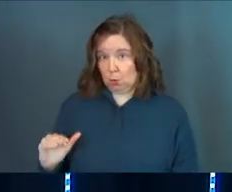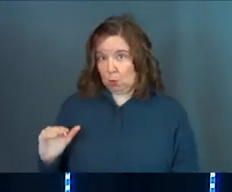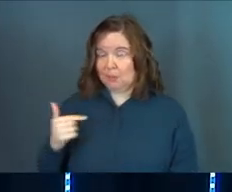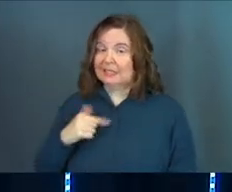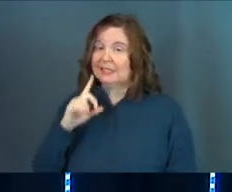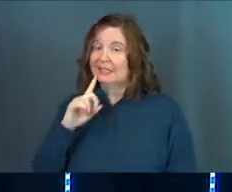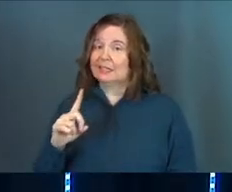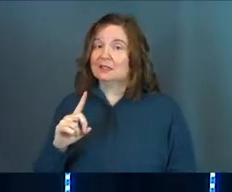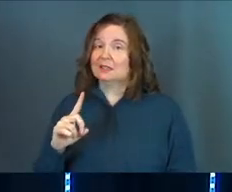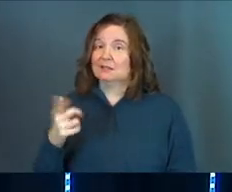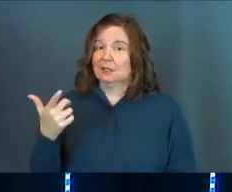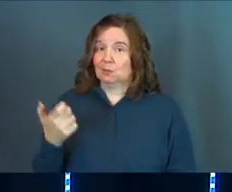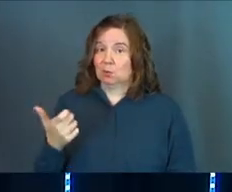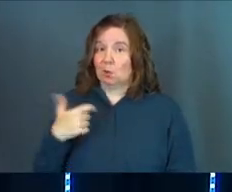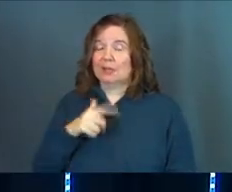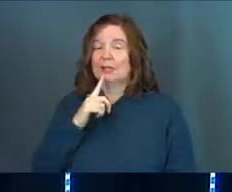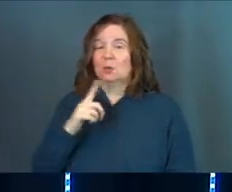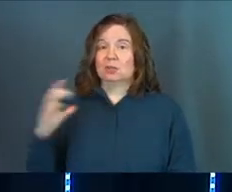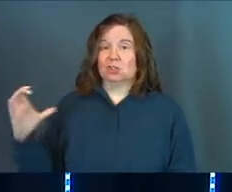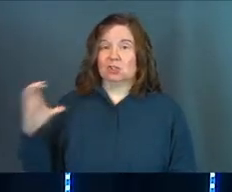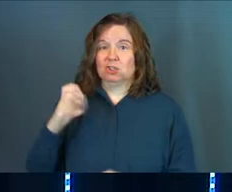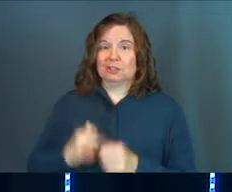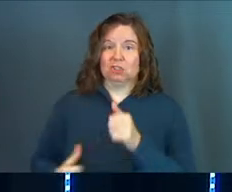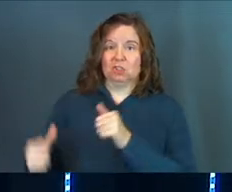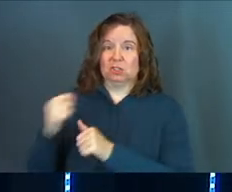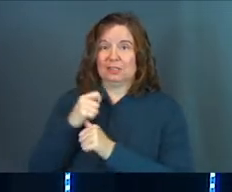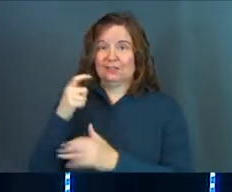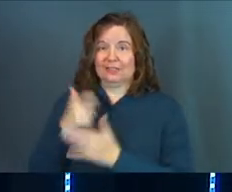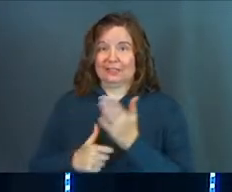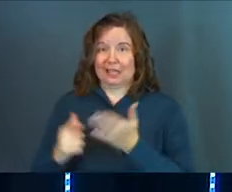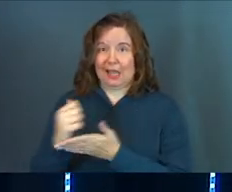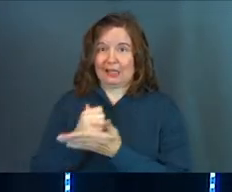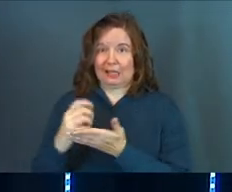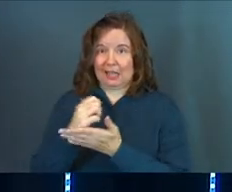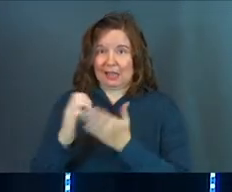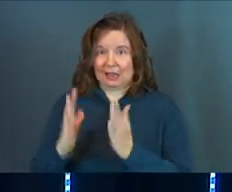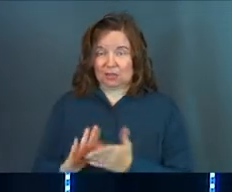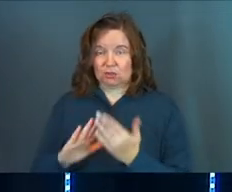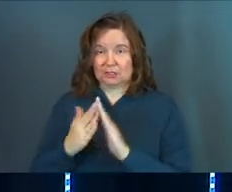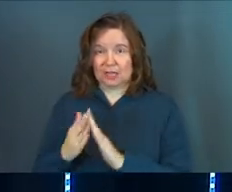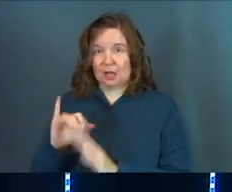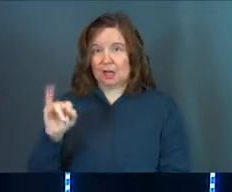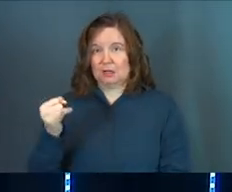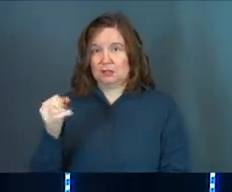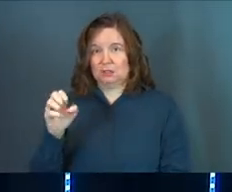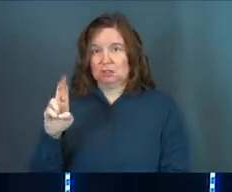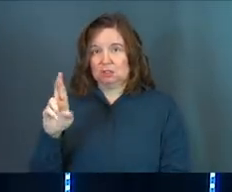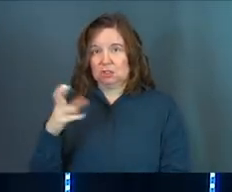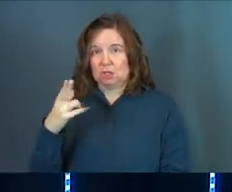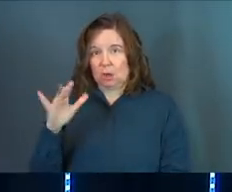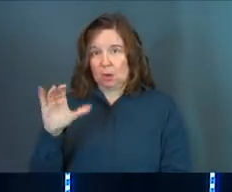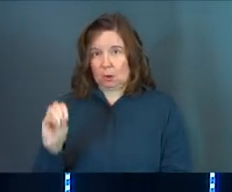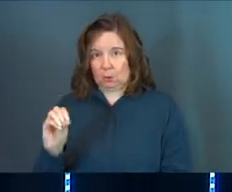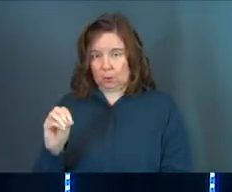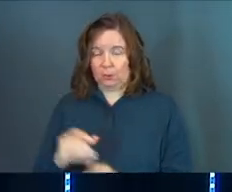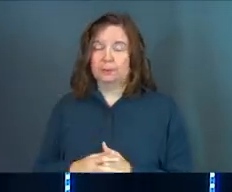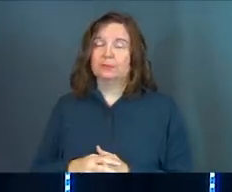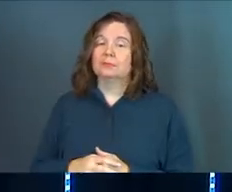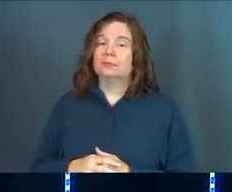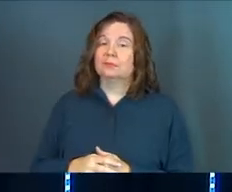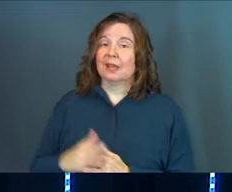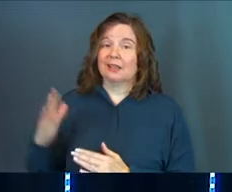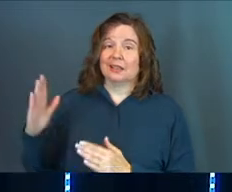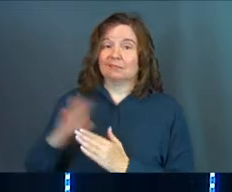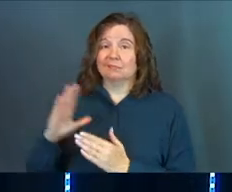was the chief tax collector in the town called Jericho that he was in, a chief tax collector. And at